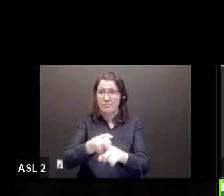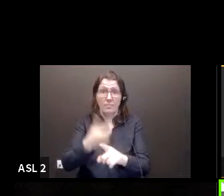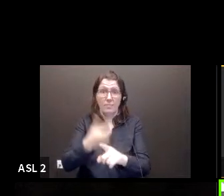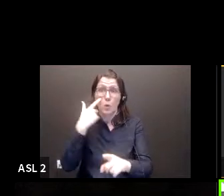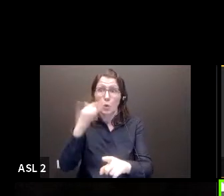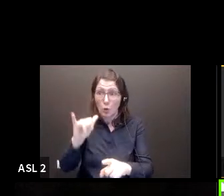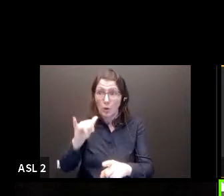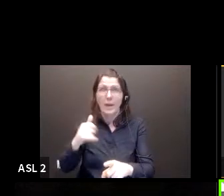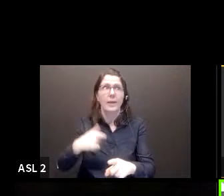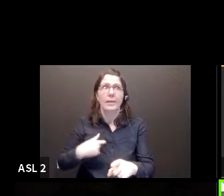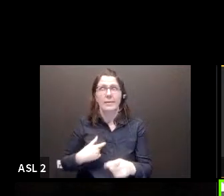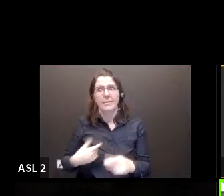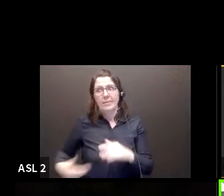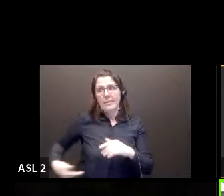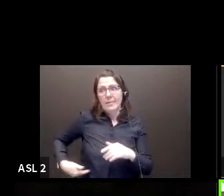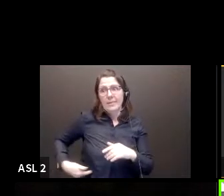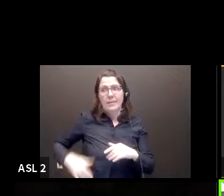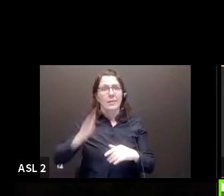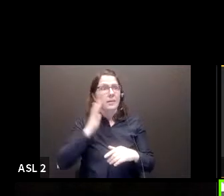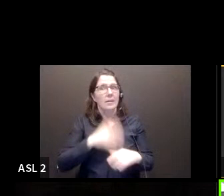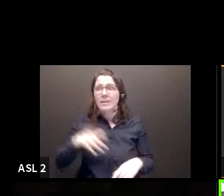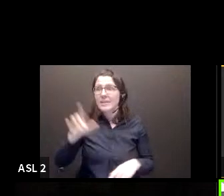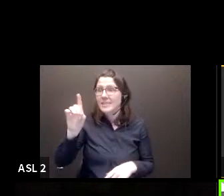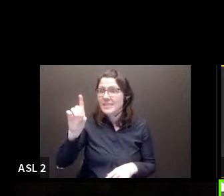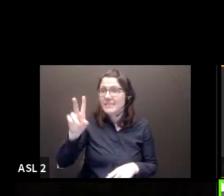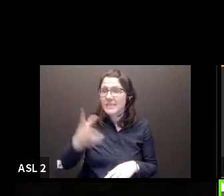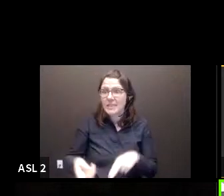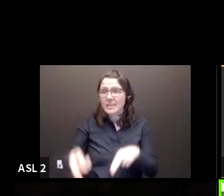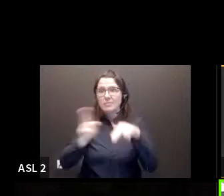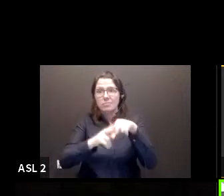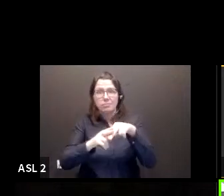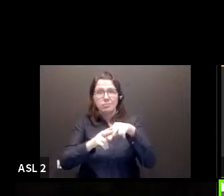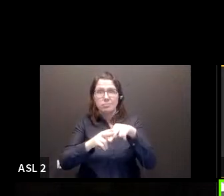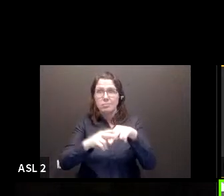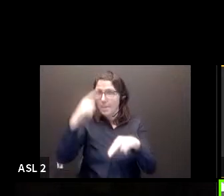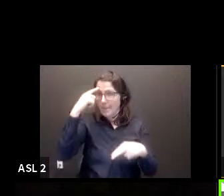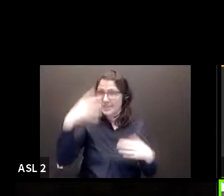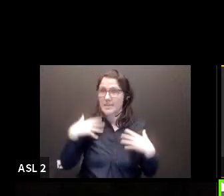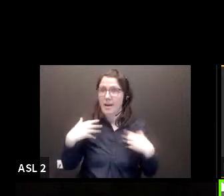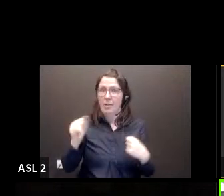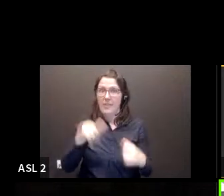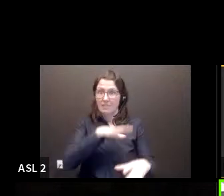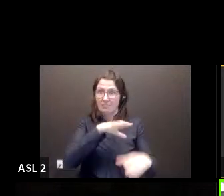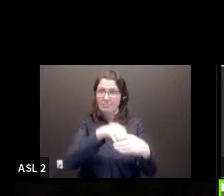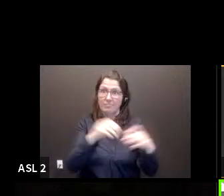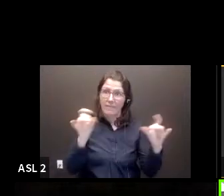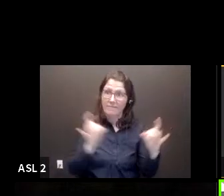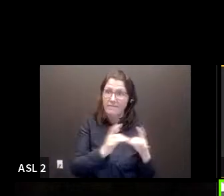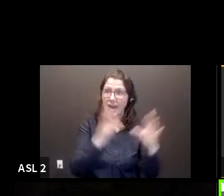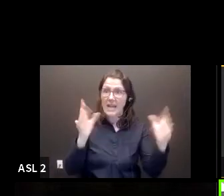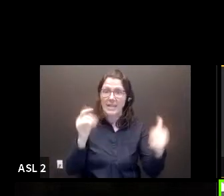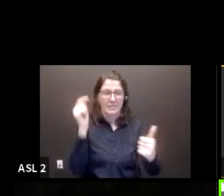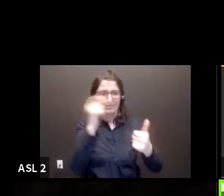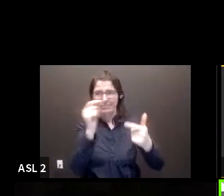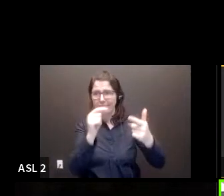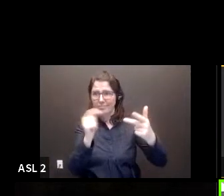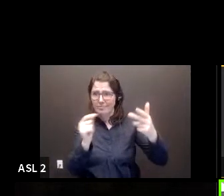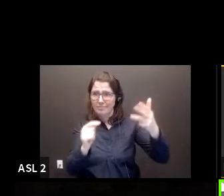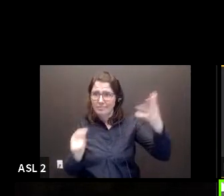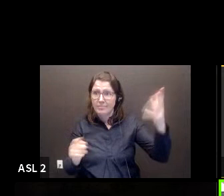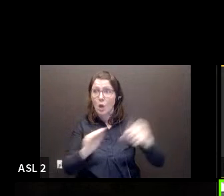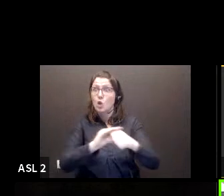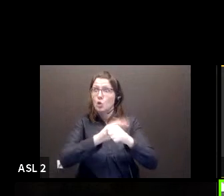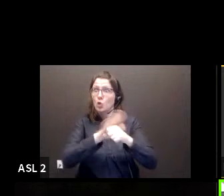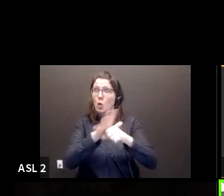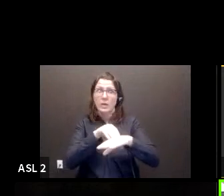assault to sexual assault yes violent mental health incidents so we we still have to consider what does the next several